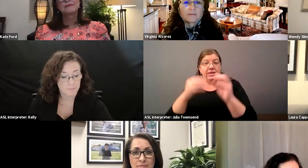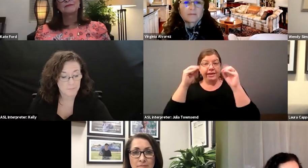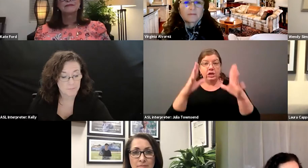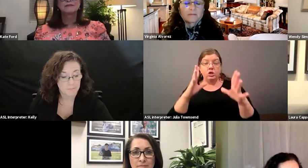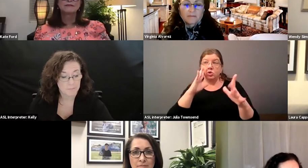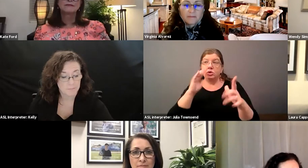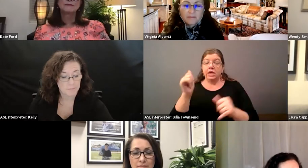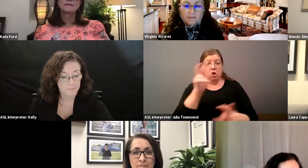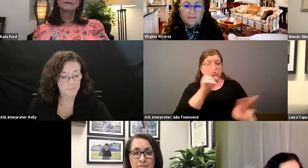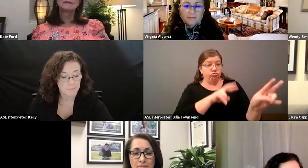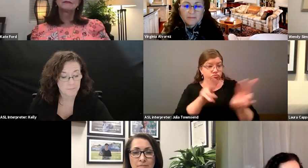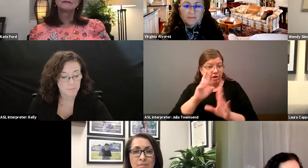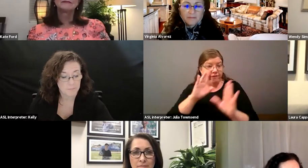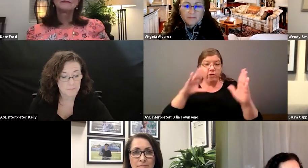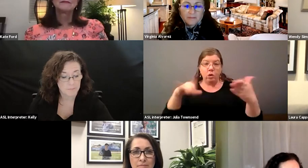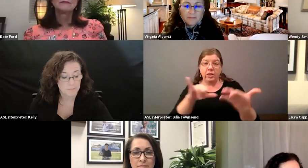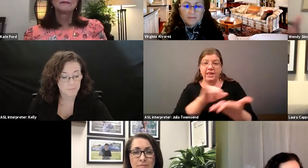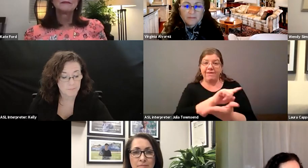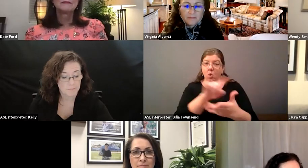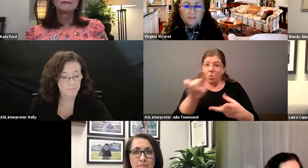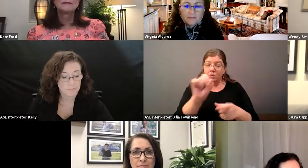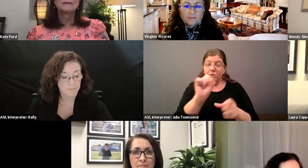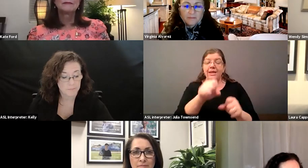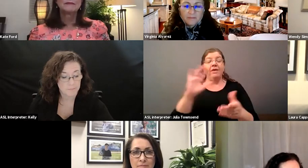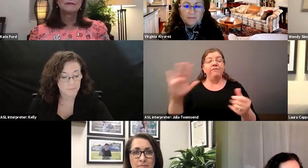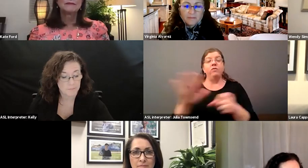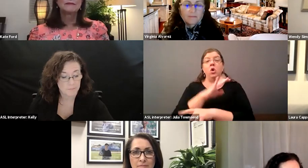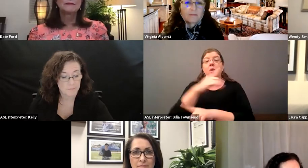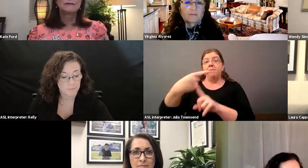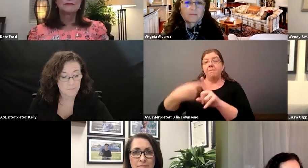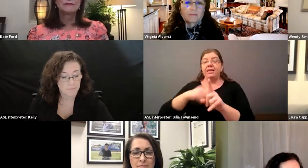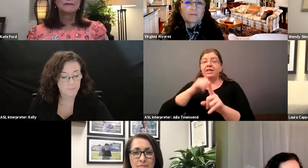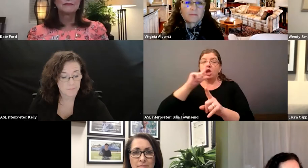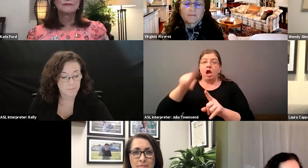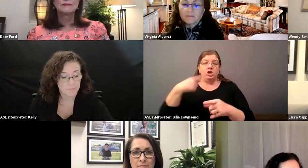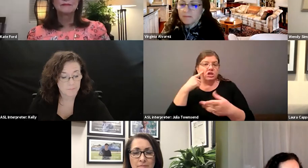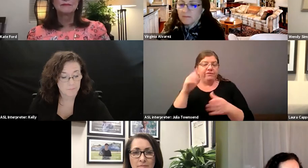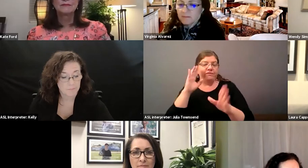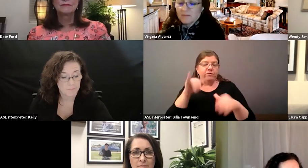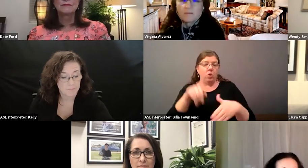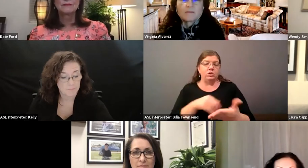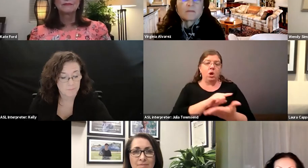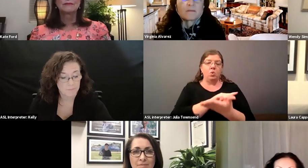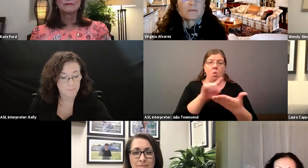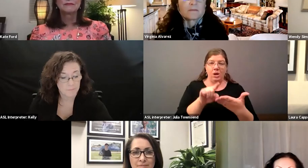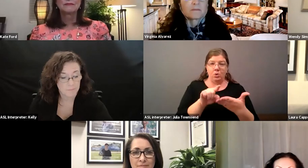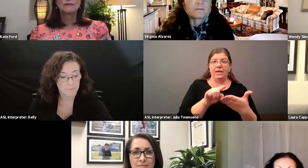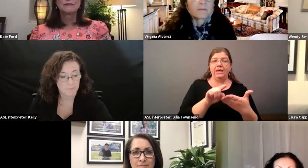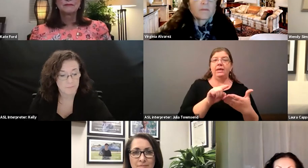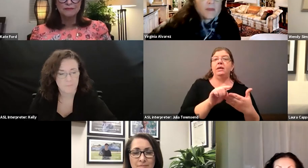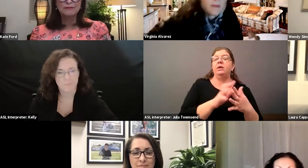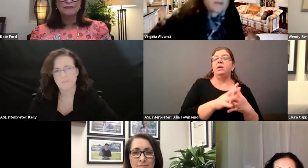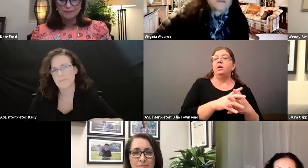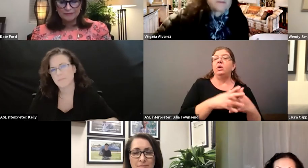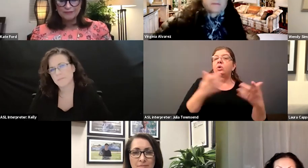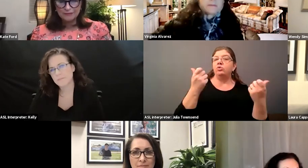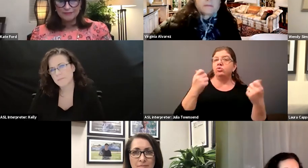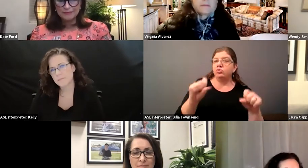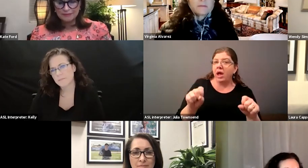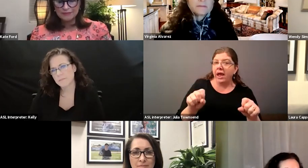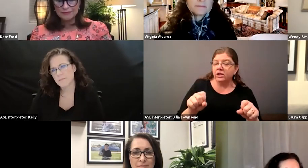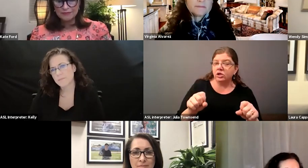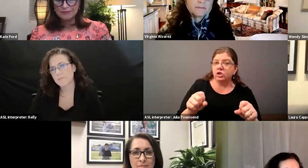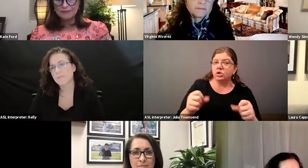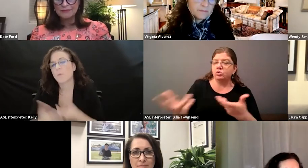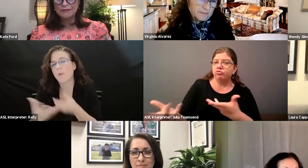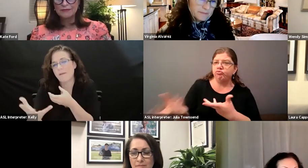free to look at that focus on that for a week but a whole month is not just focusing on the week and we were really trying to from the whole community and